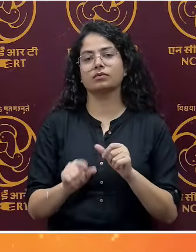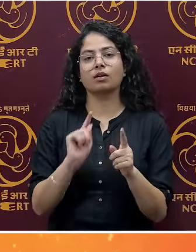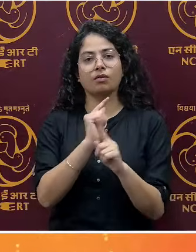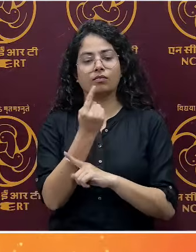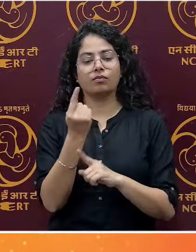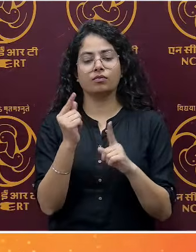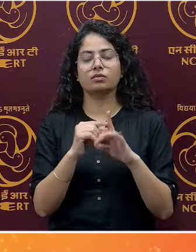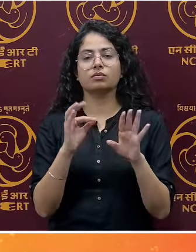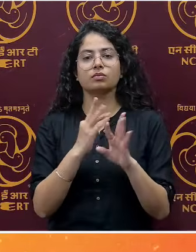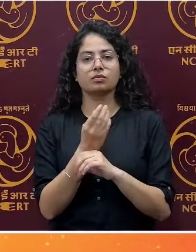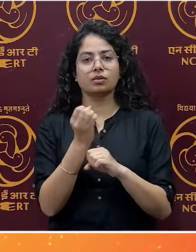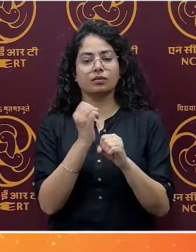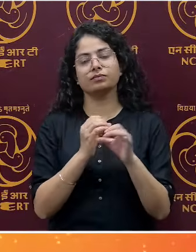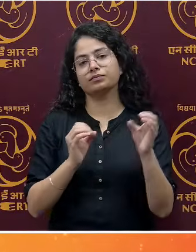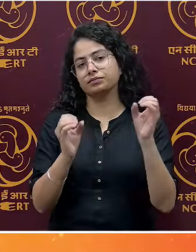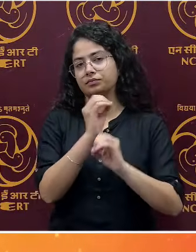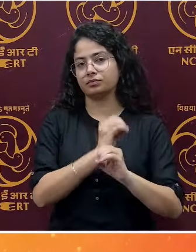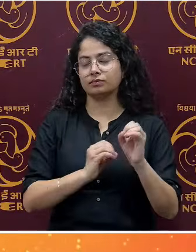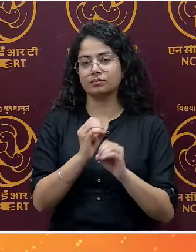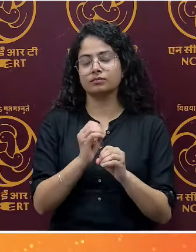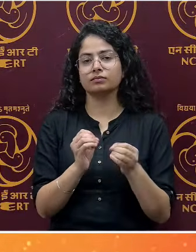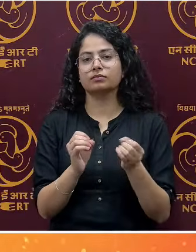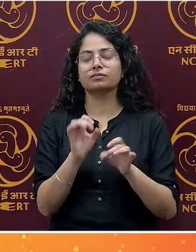Google and we can simply type